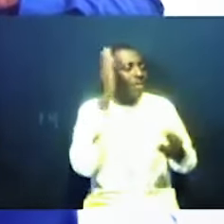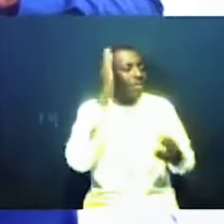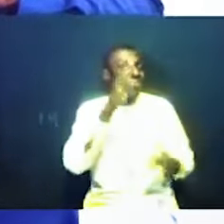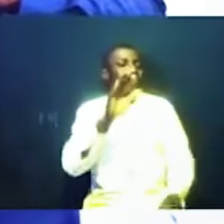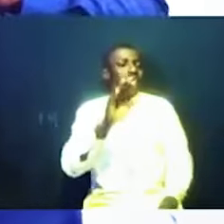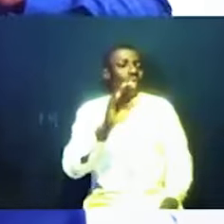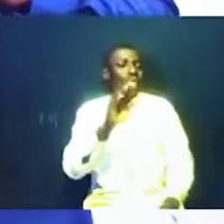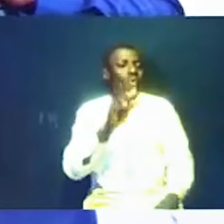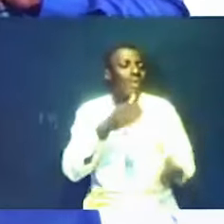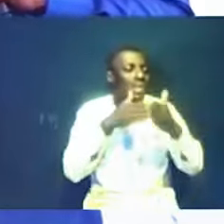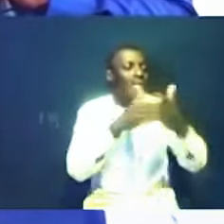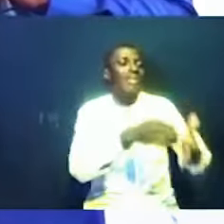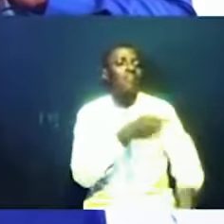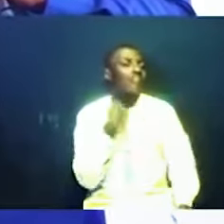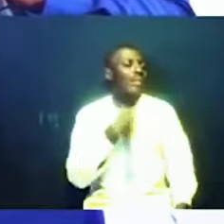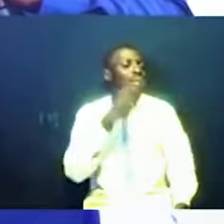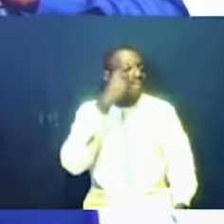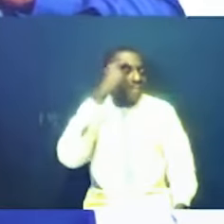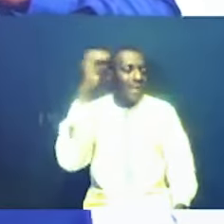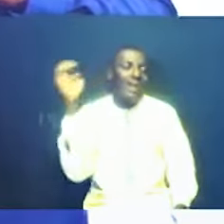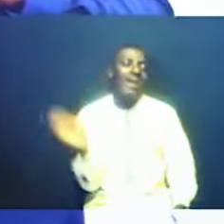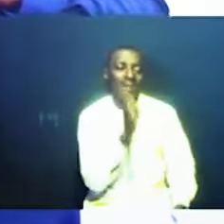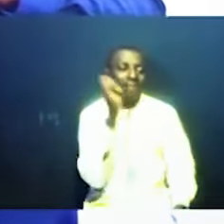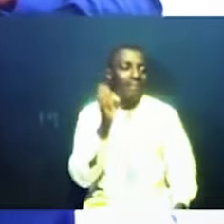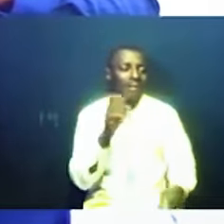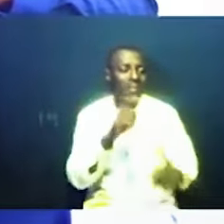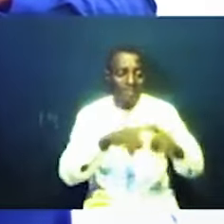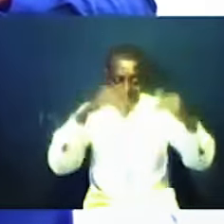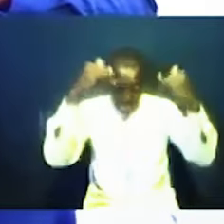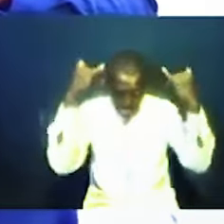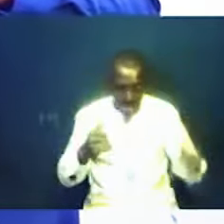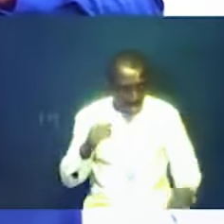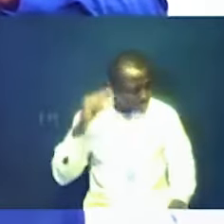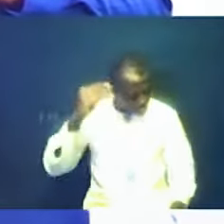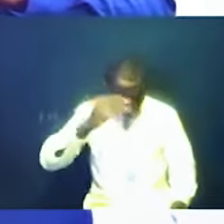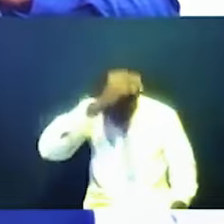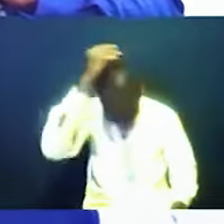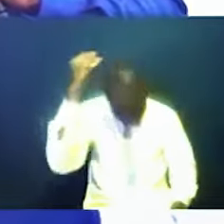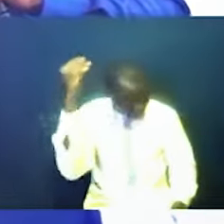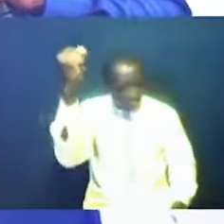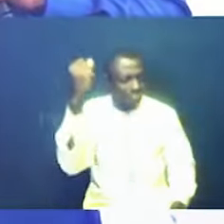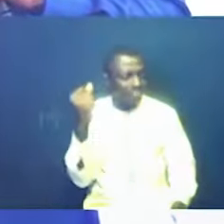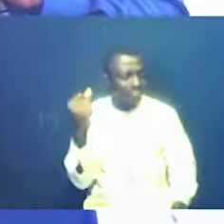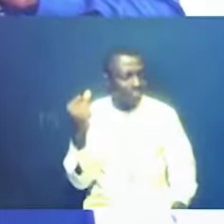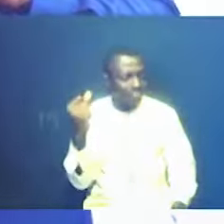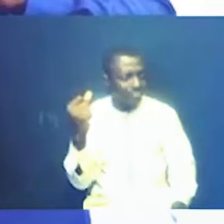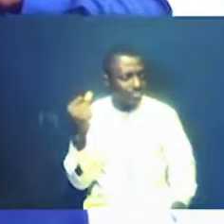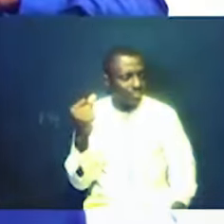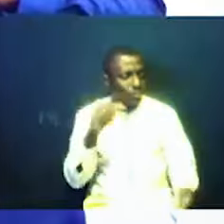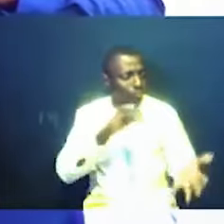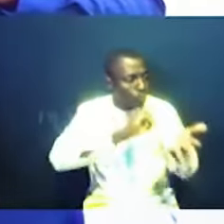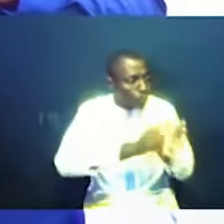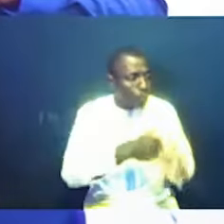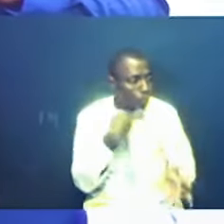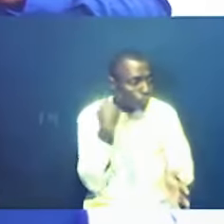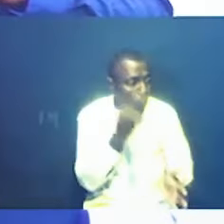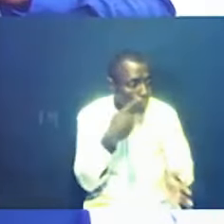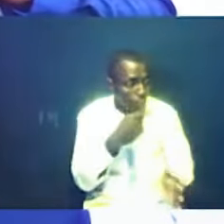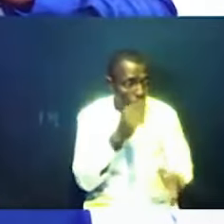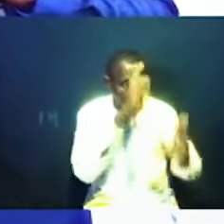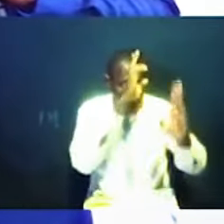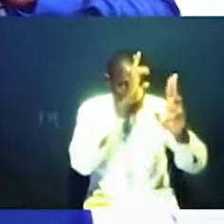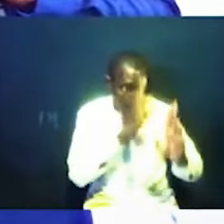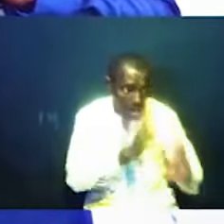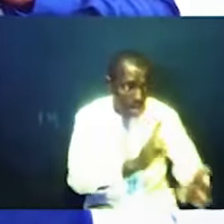But now, the Lord declares, far be it from me. Those who honor me, I will honor.